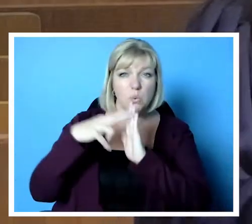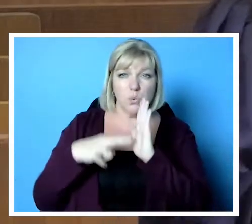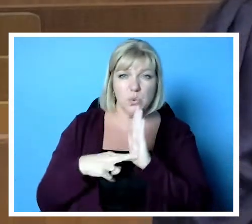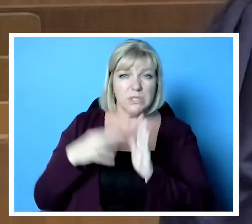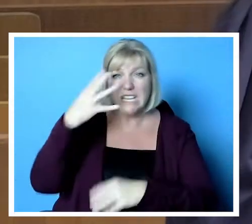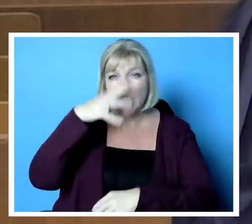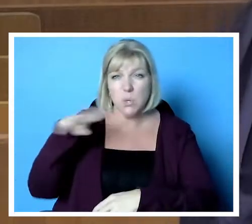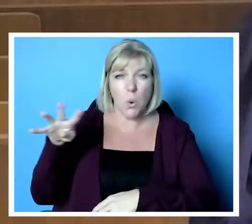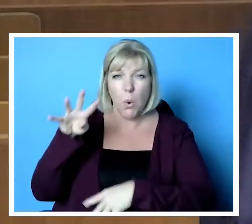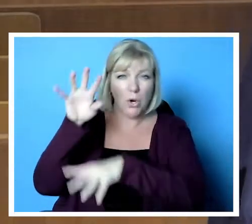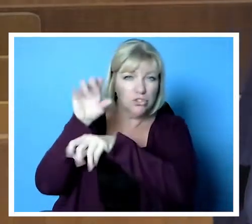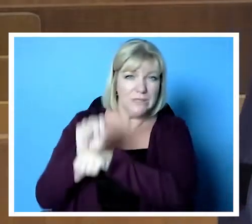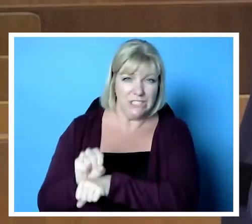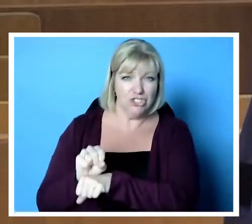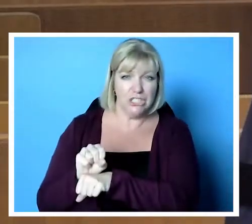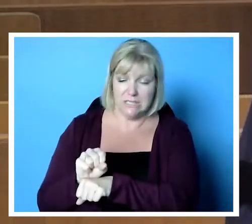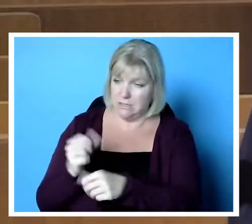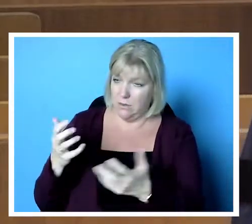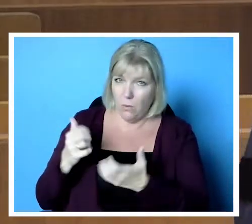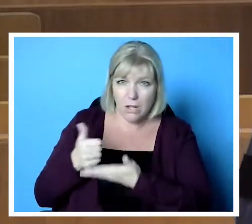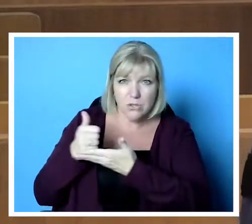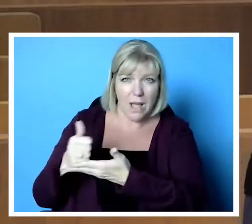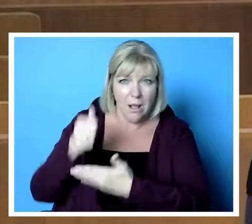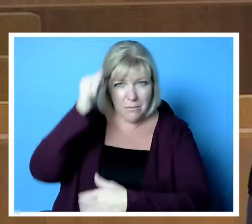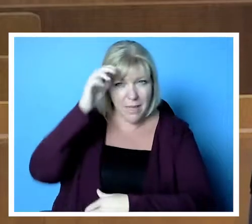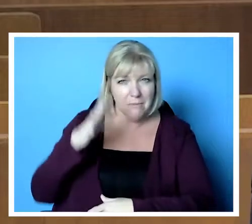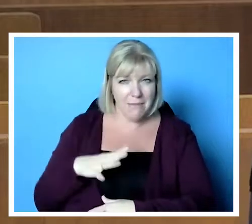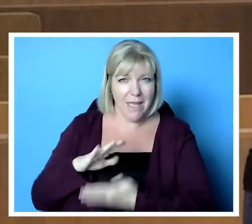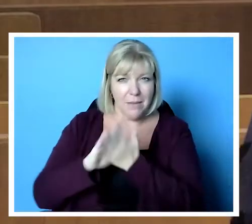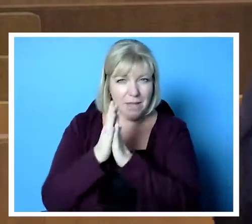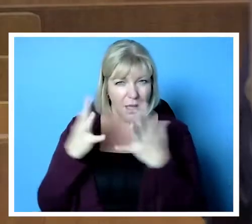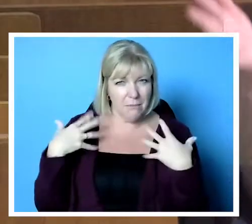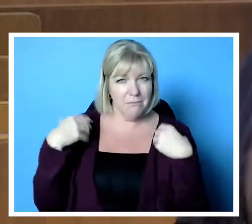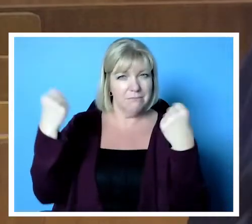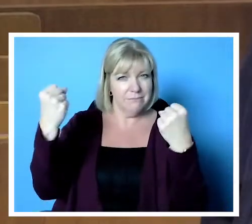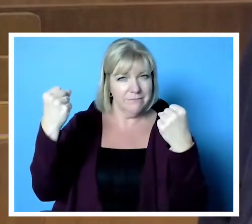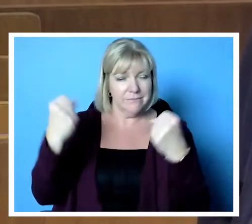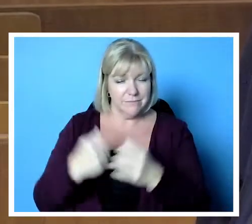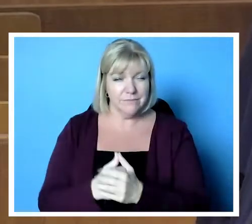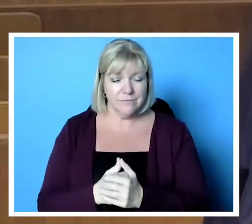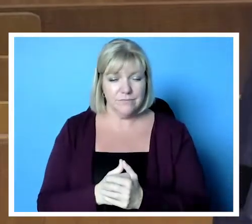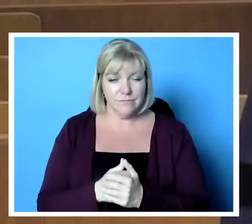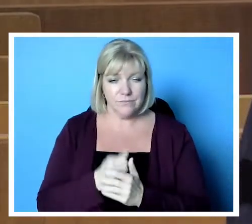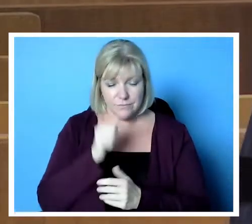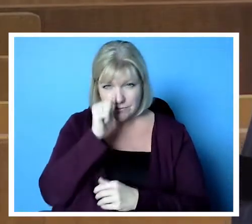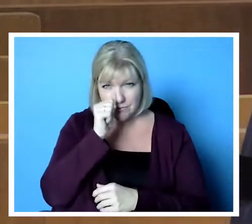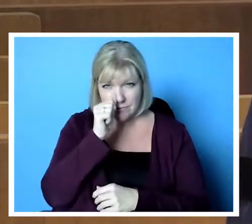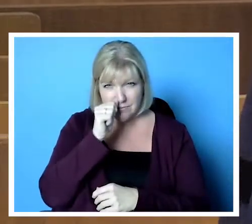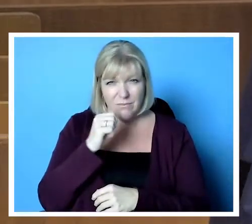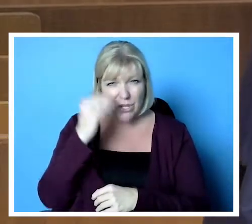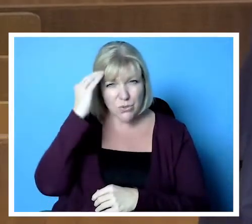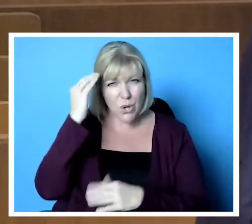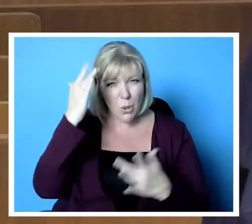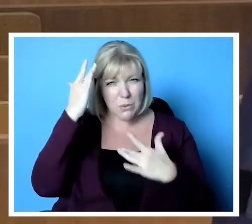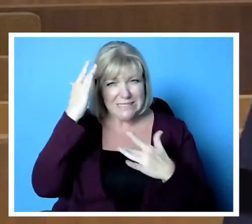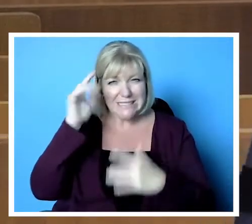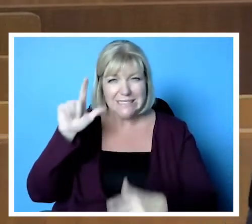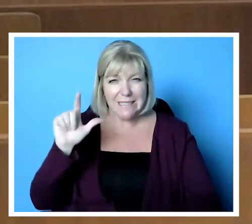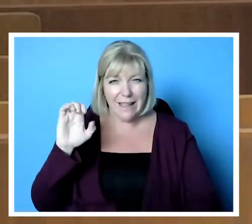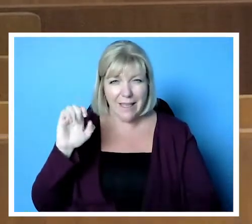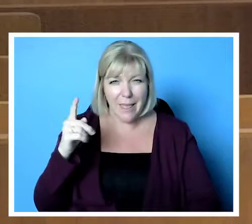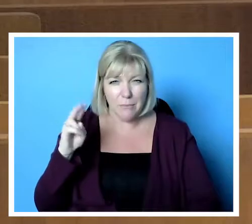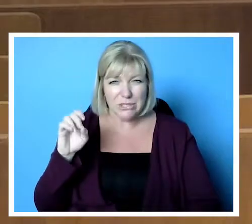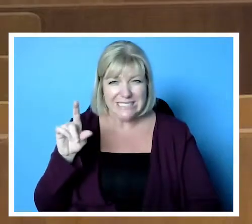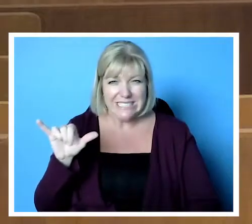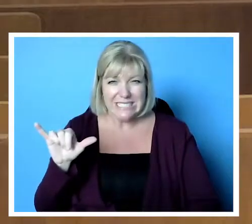to holistic health and wellness. We're all familiar with leprosy. It was the general ancient